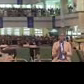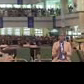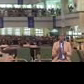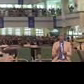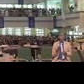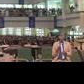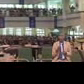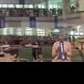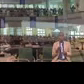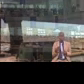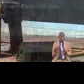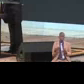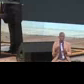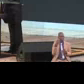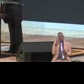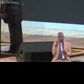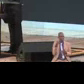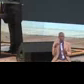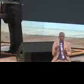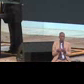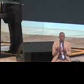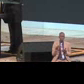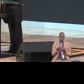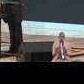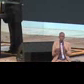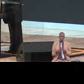For this purpose,